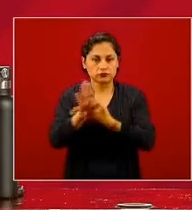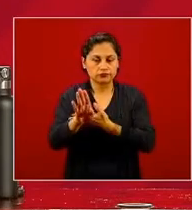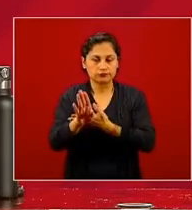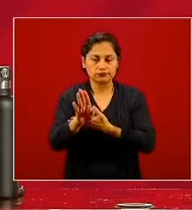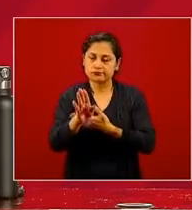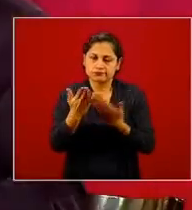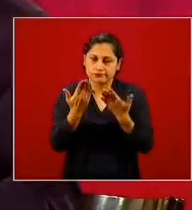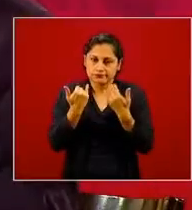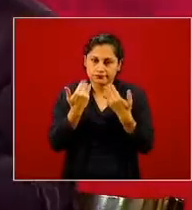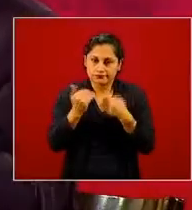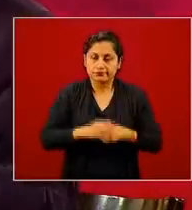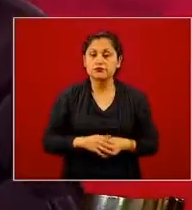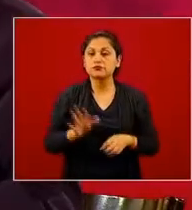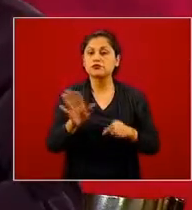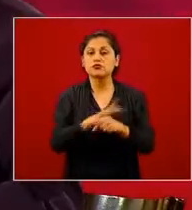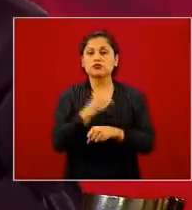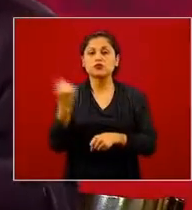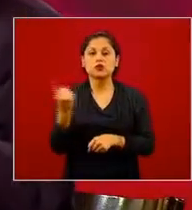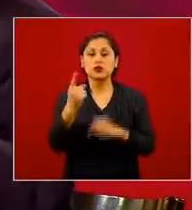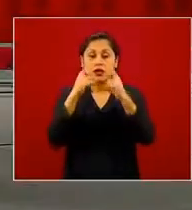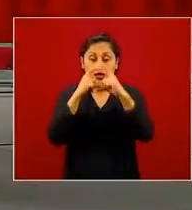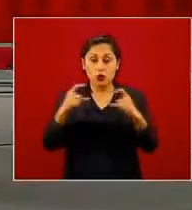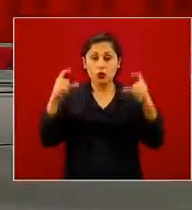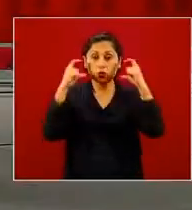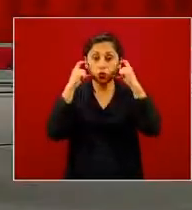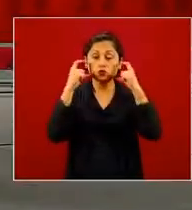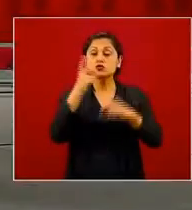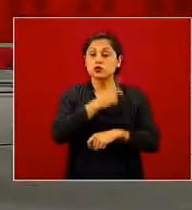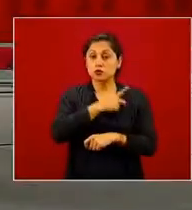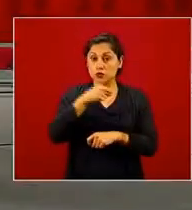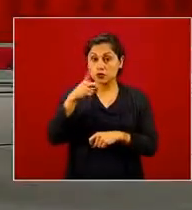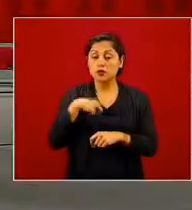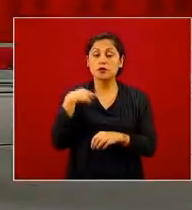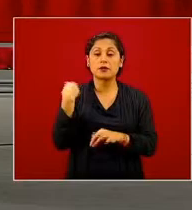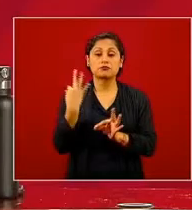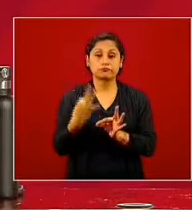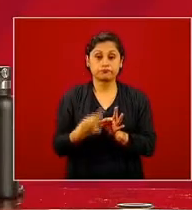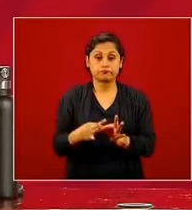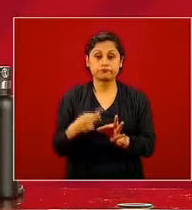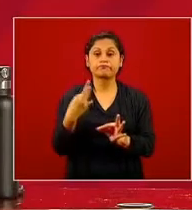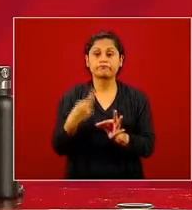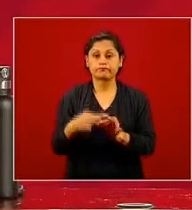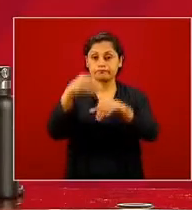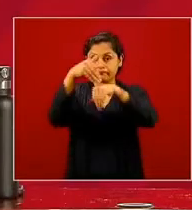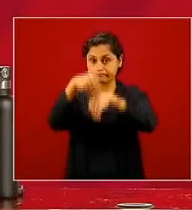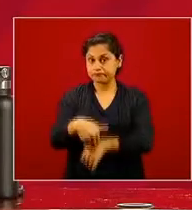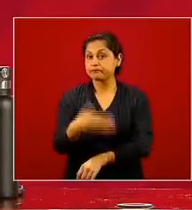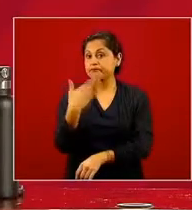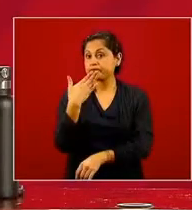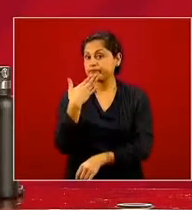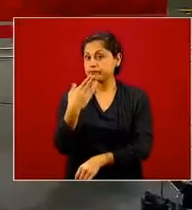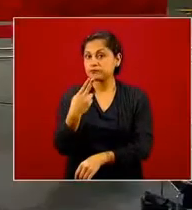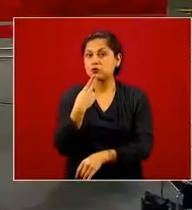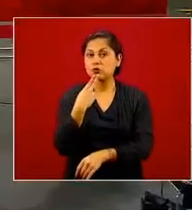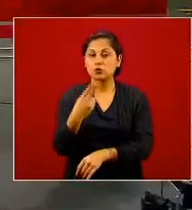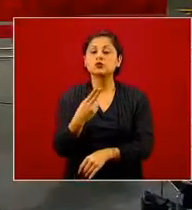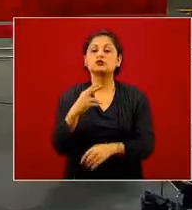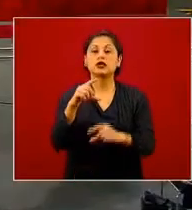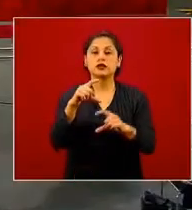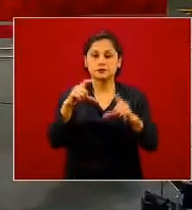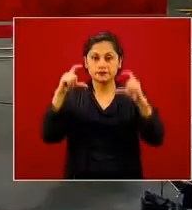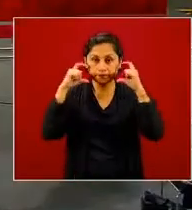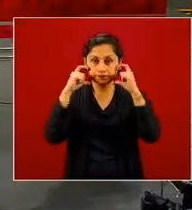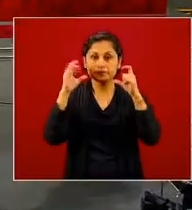way. Why? Because wearing a mask requires a discipline, it requires to be